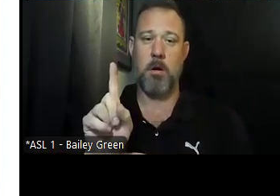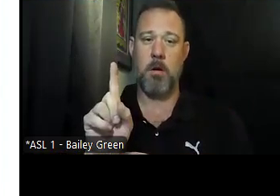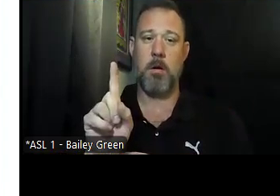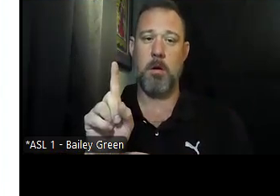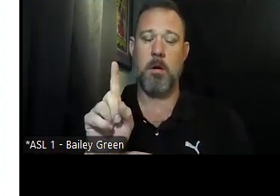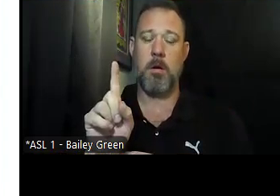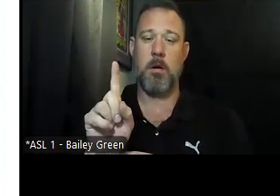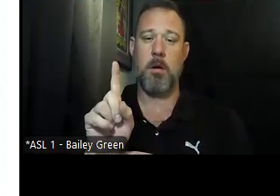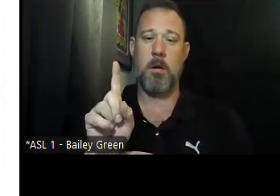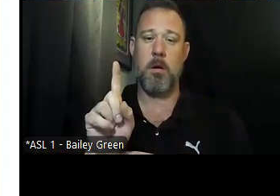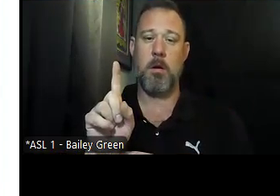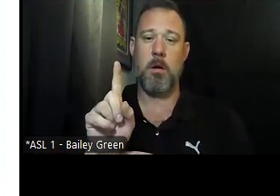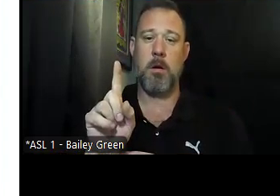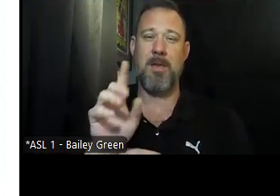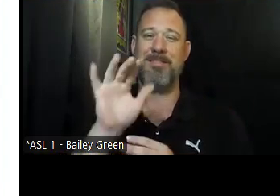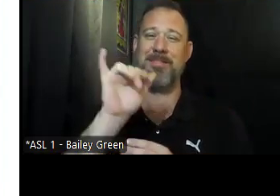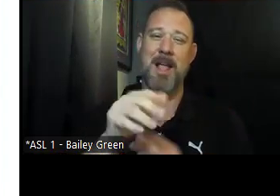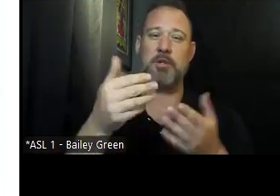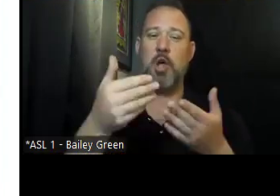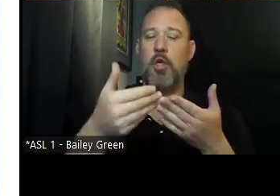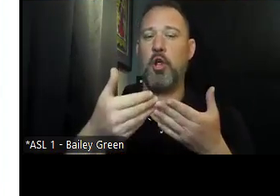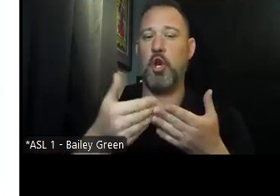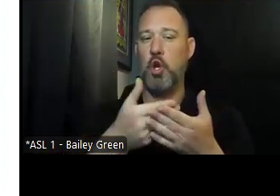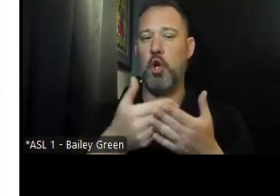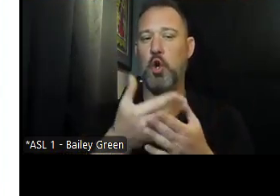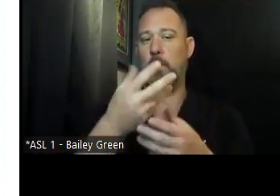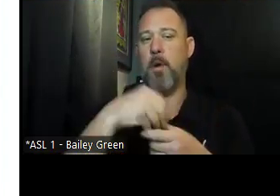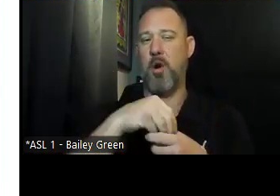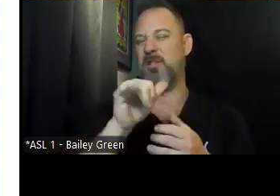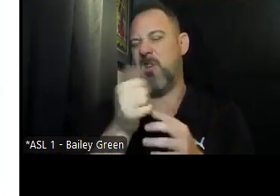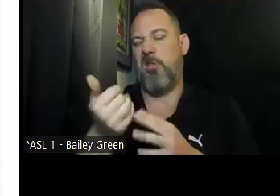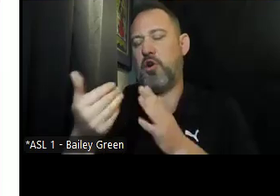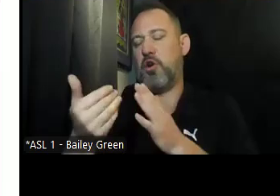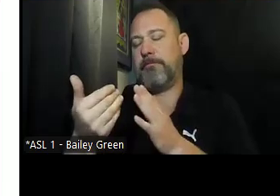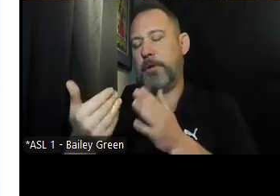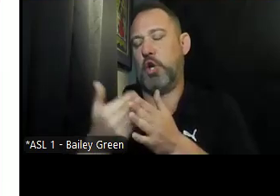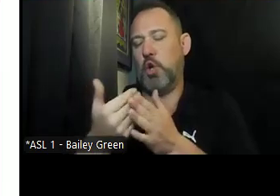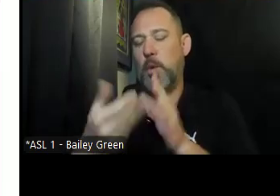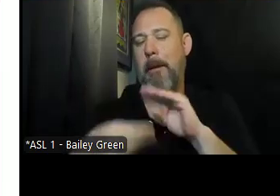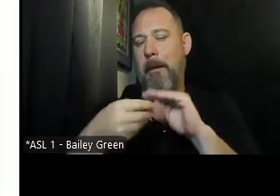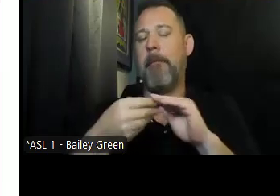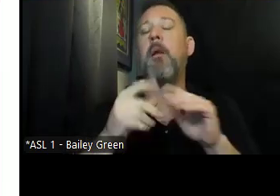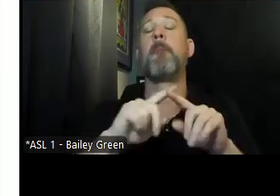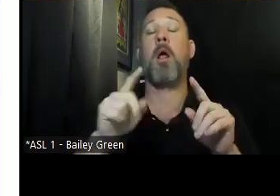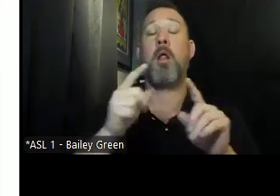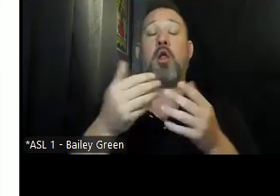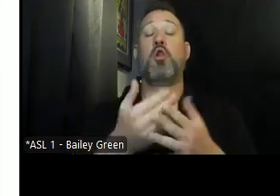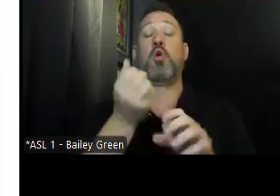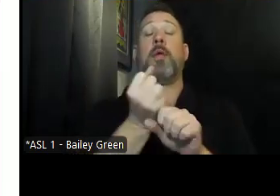this is the newer part. There's some other new parts in BHSA, but the newer part that